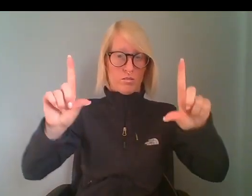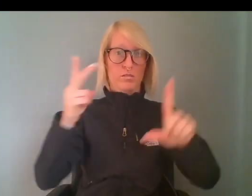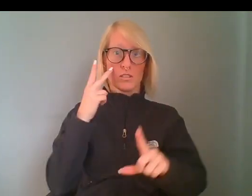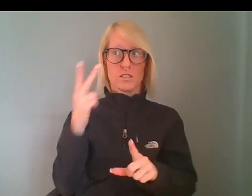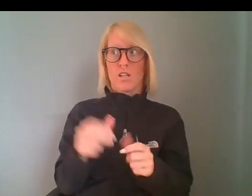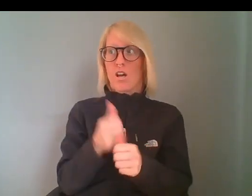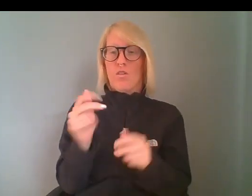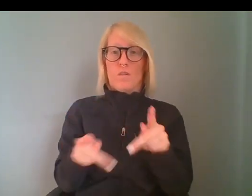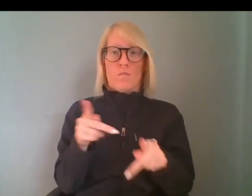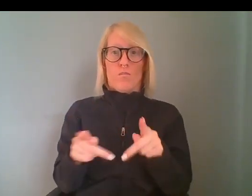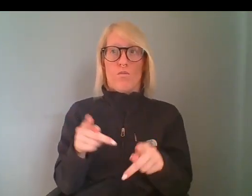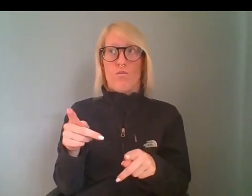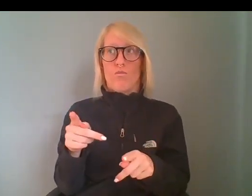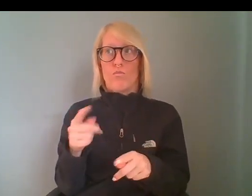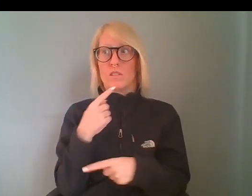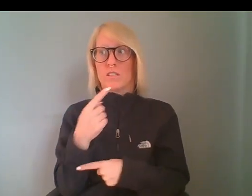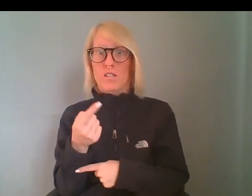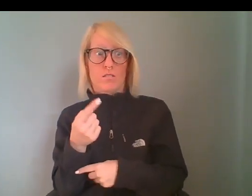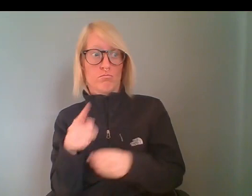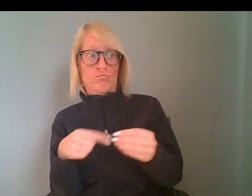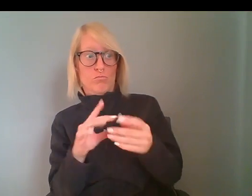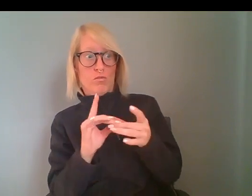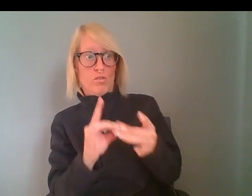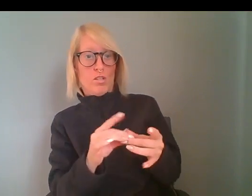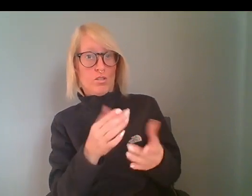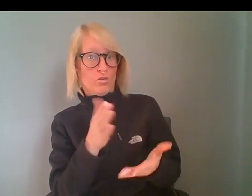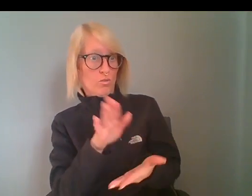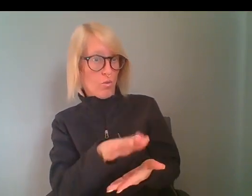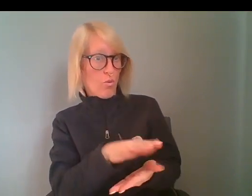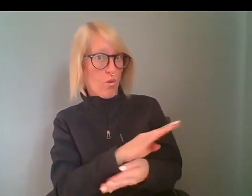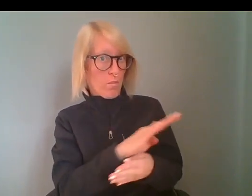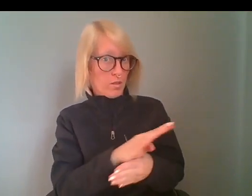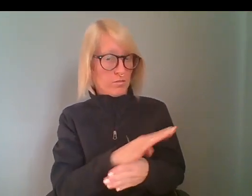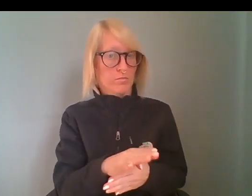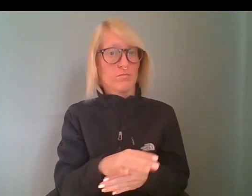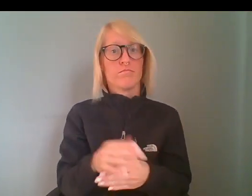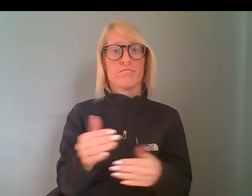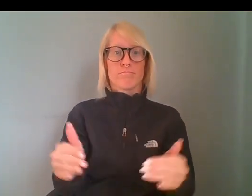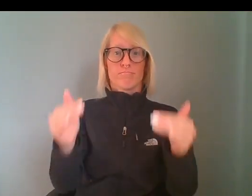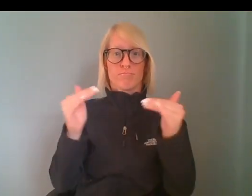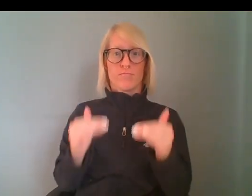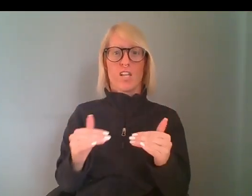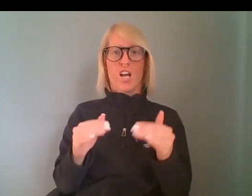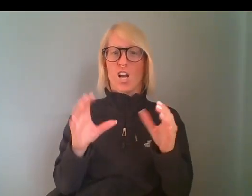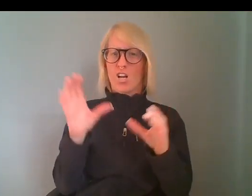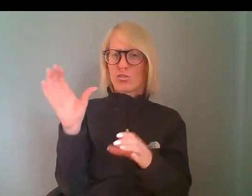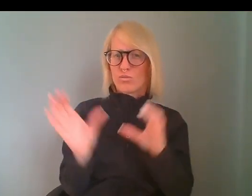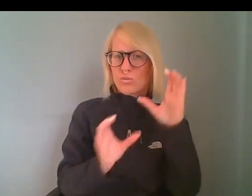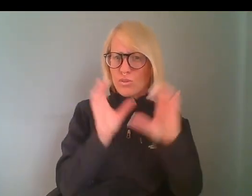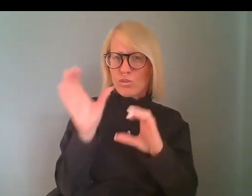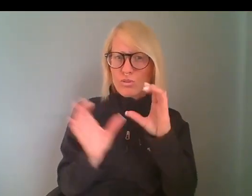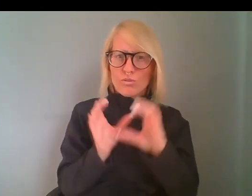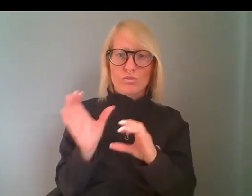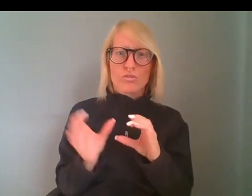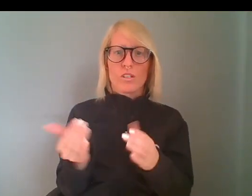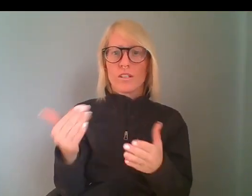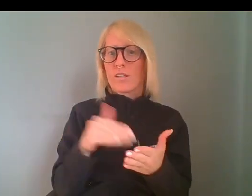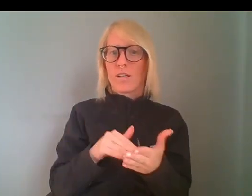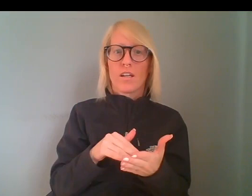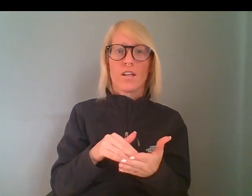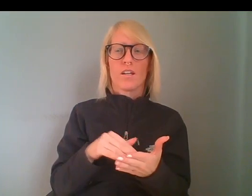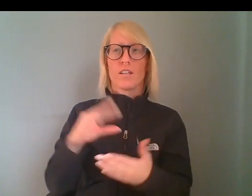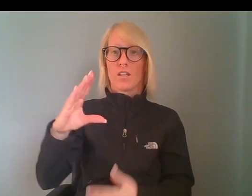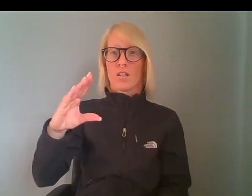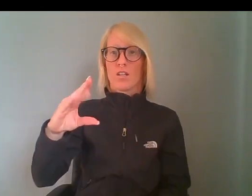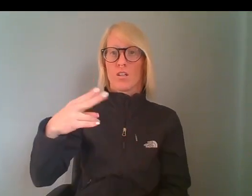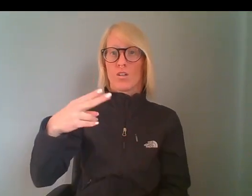an additional alert I put one for nonprofit Charleston. So if there's something mentioned about a nonprofit in